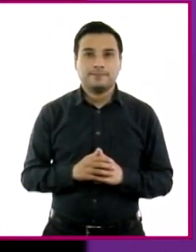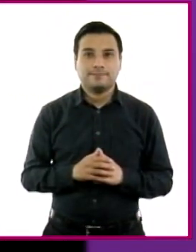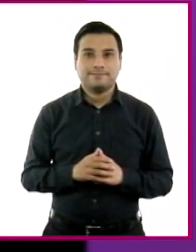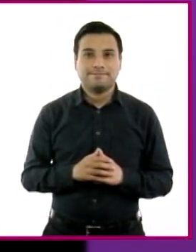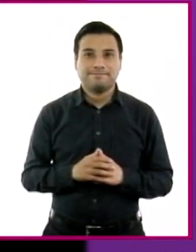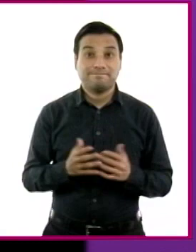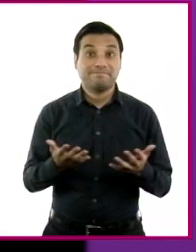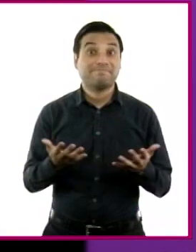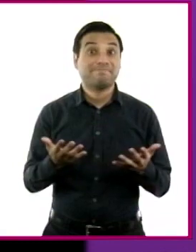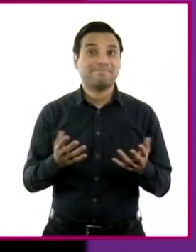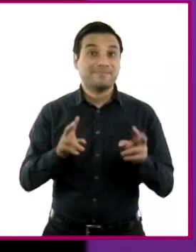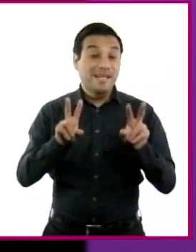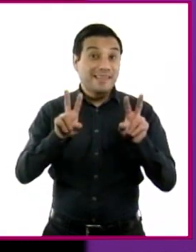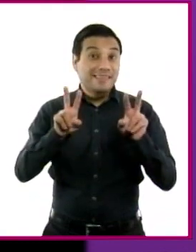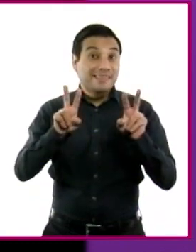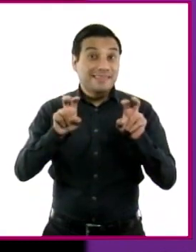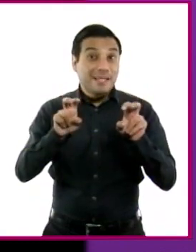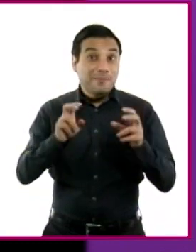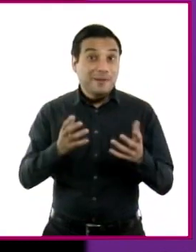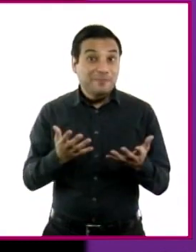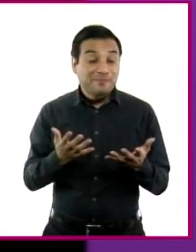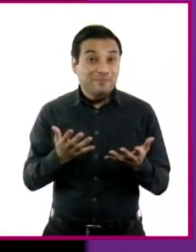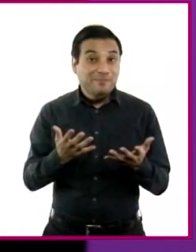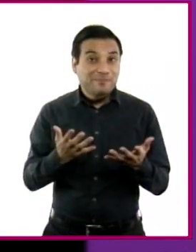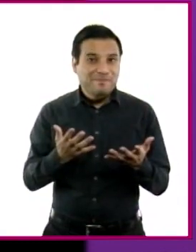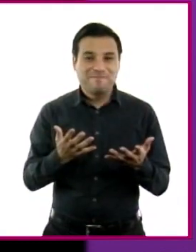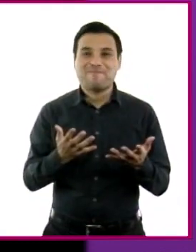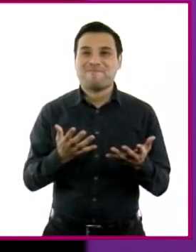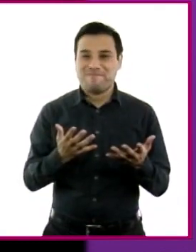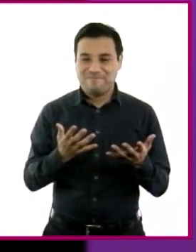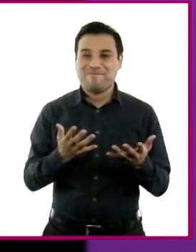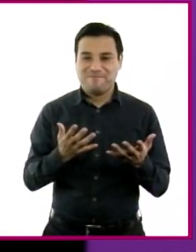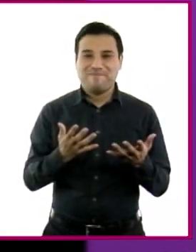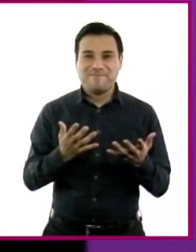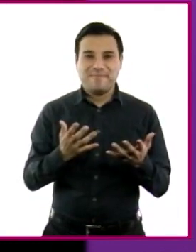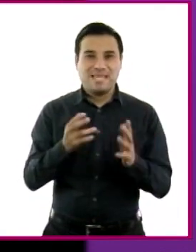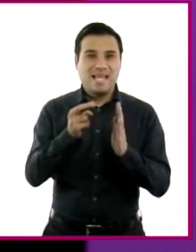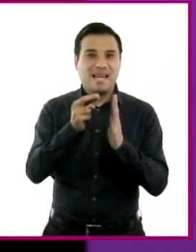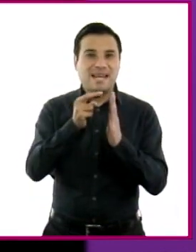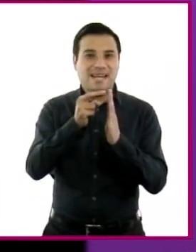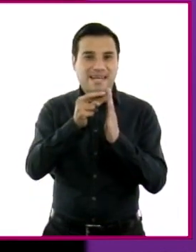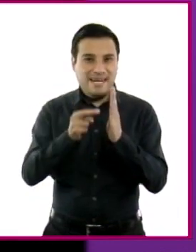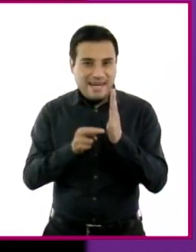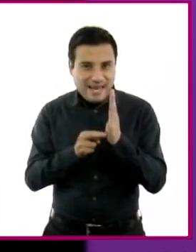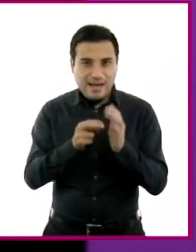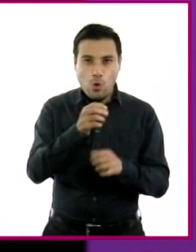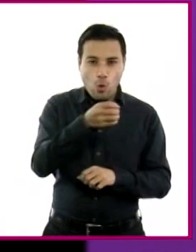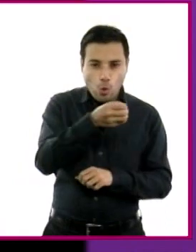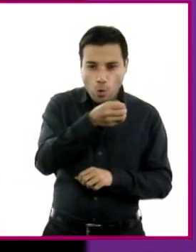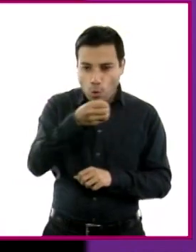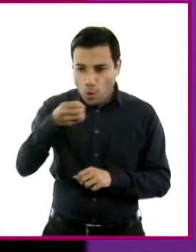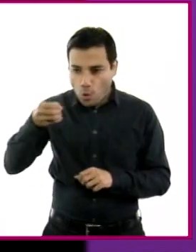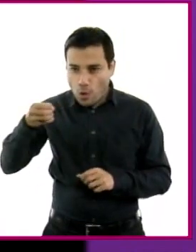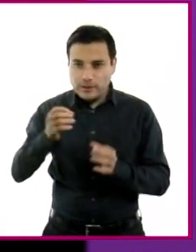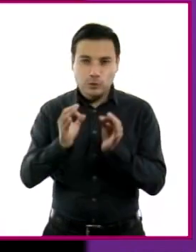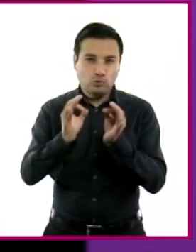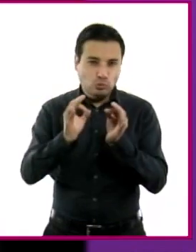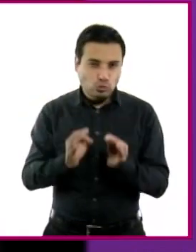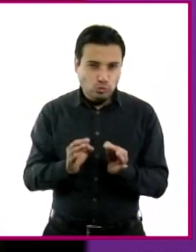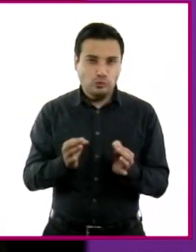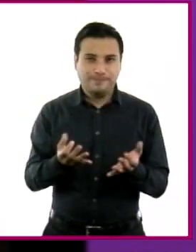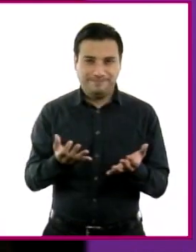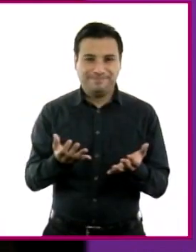¿Qué tal? El tema de hoy, como decíamos al inicio, consistió en reforzar el uso de los enunciados que expresan advertencias